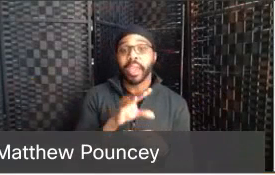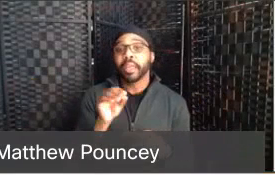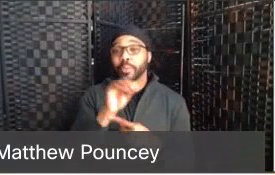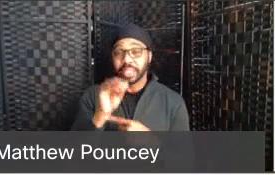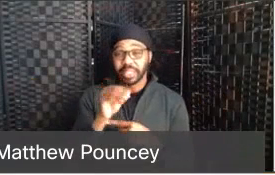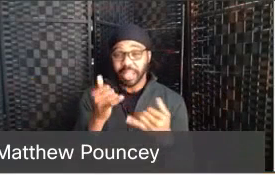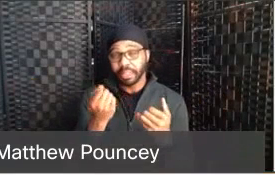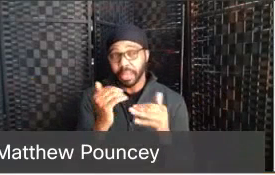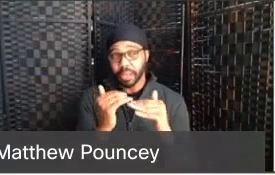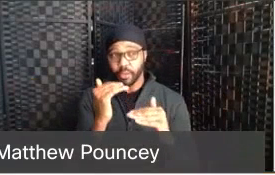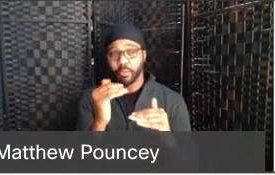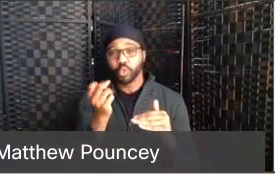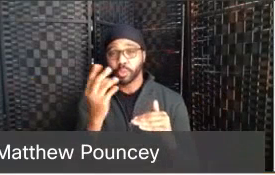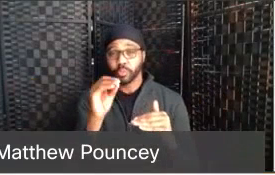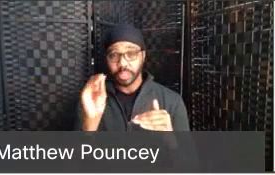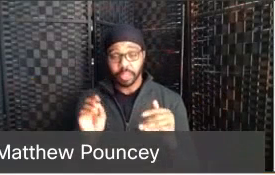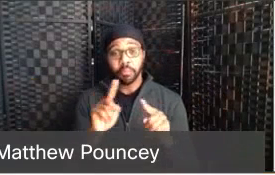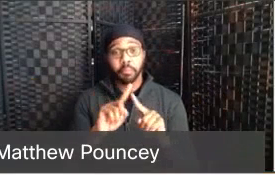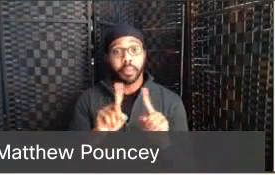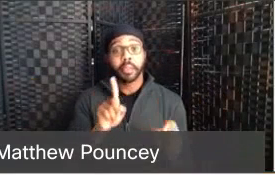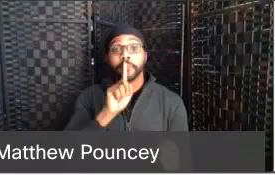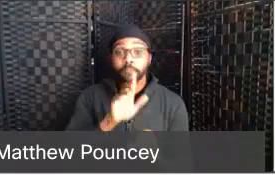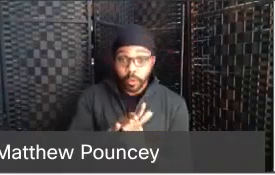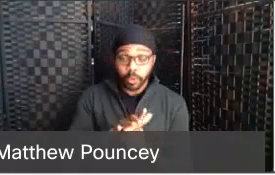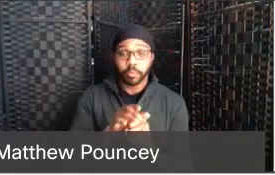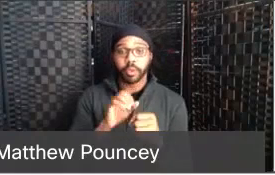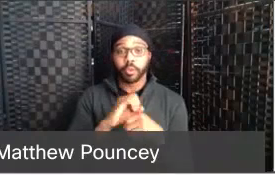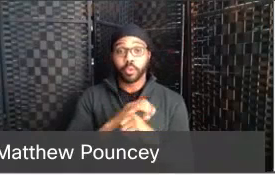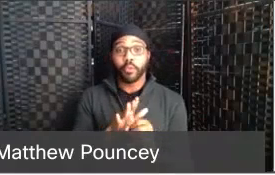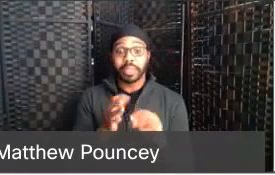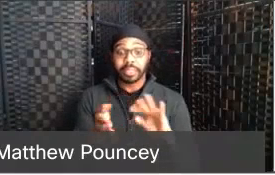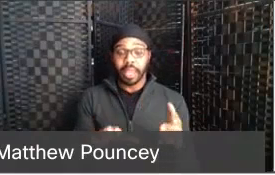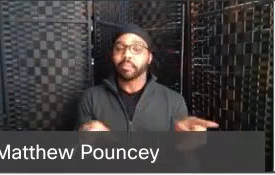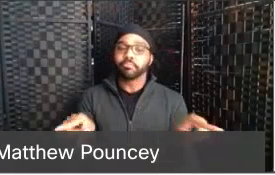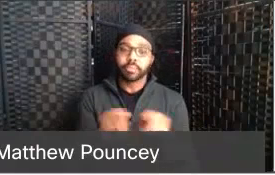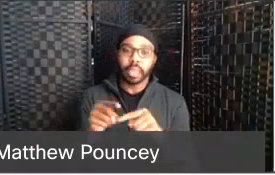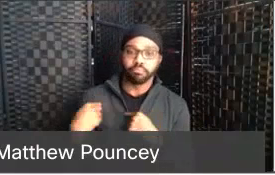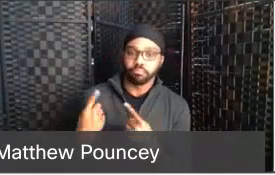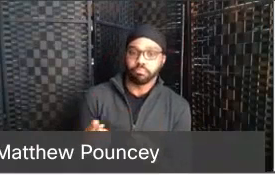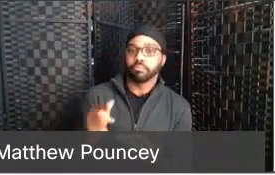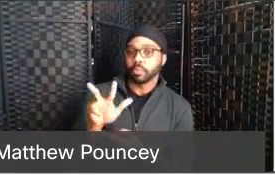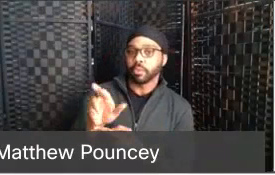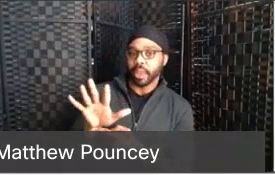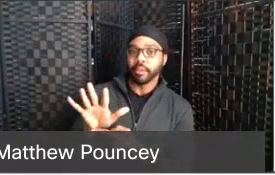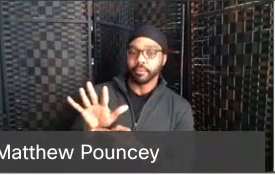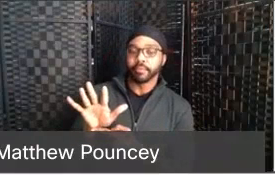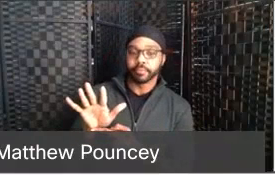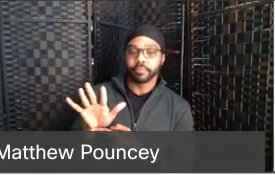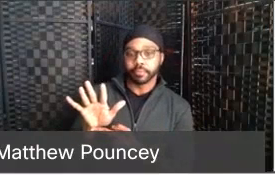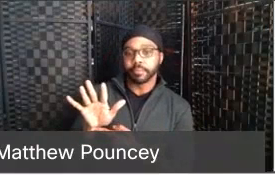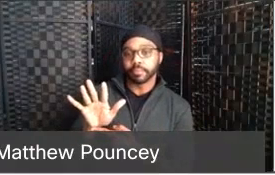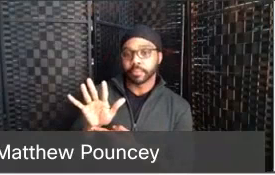over 12%. But the confirmed COVID deaths is the same, which is 35, accounting for